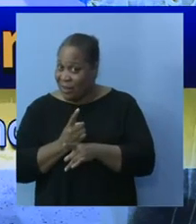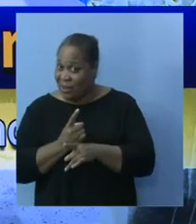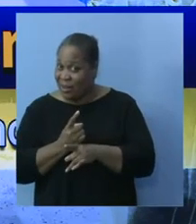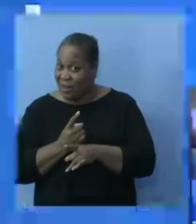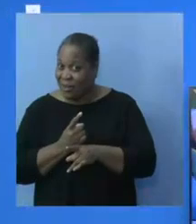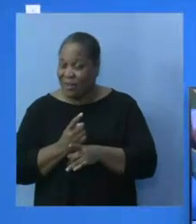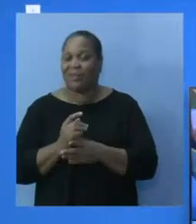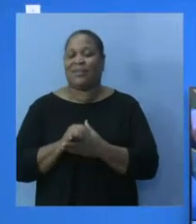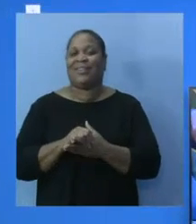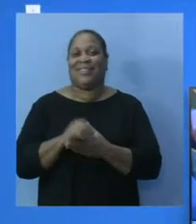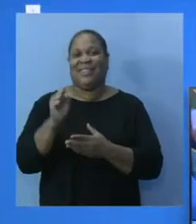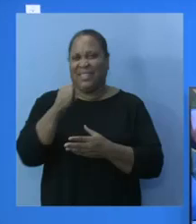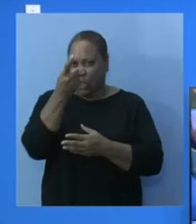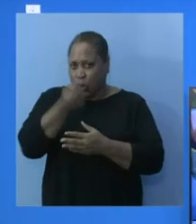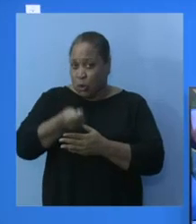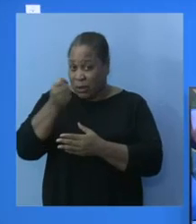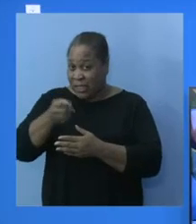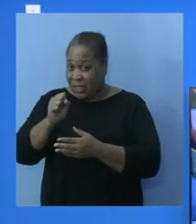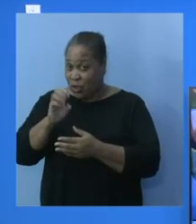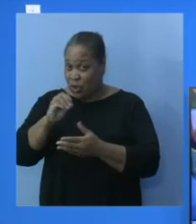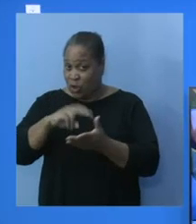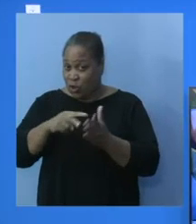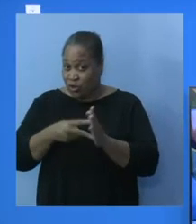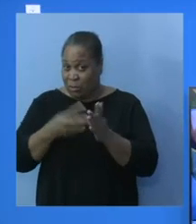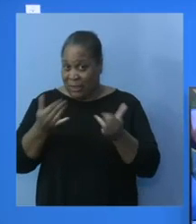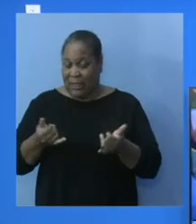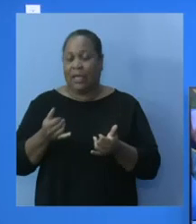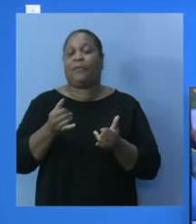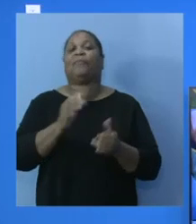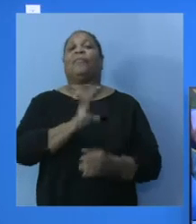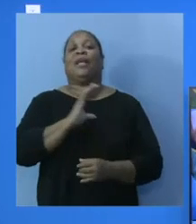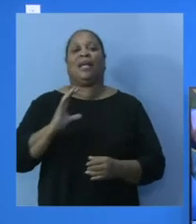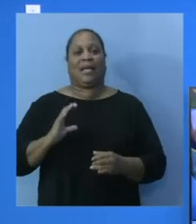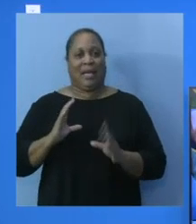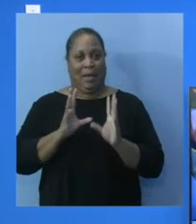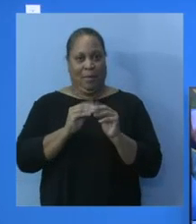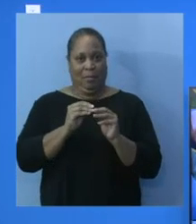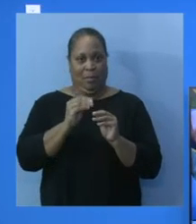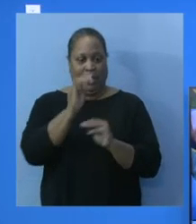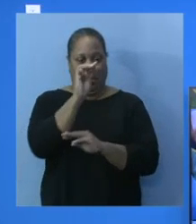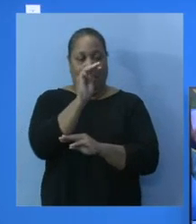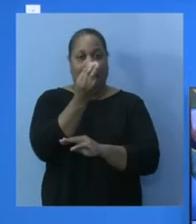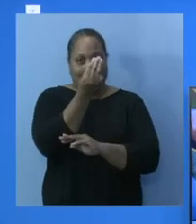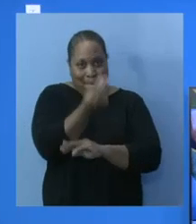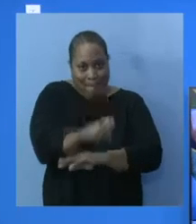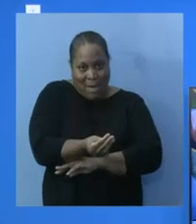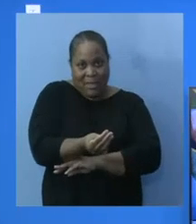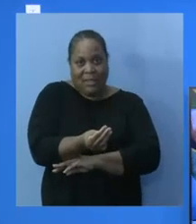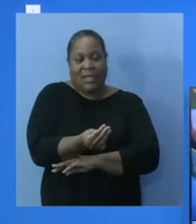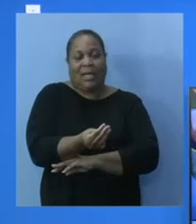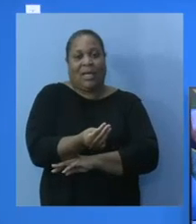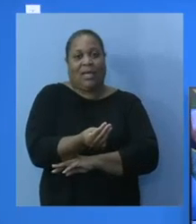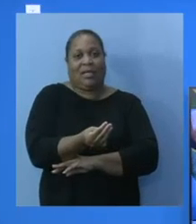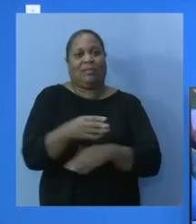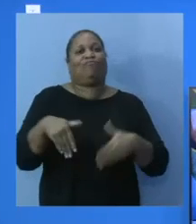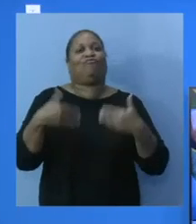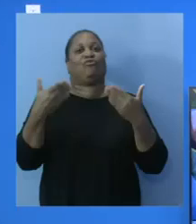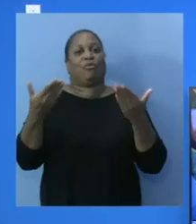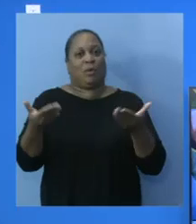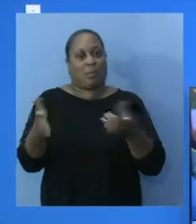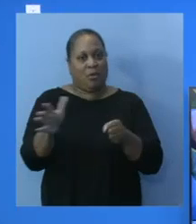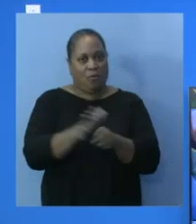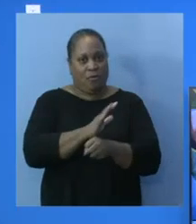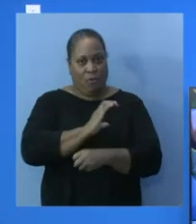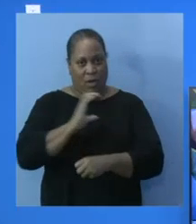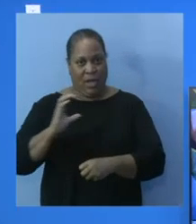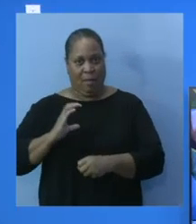might be. Wait, Tuesday you said, so today? The cabinet committee Met- meets on Monday. Mondays, sorry. And makes the recommendation to the full cabinet,